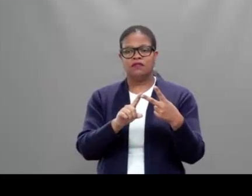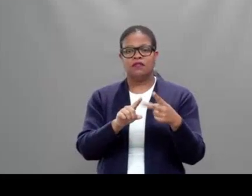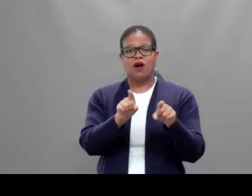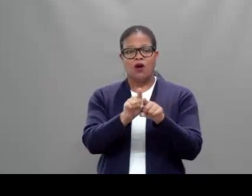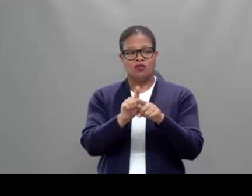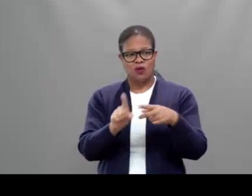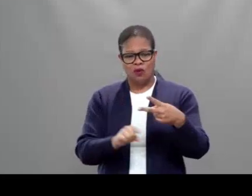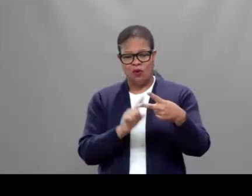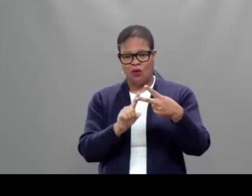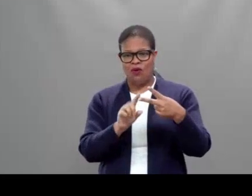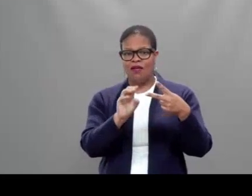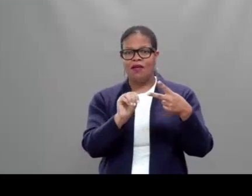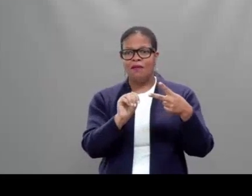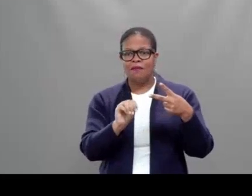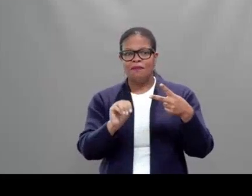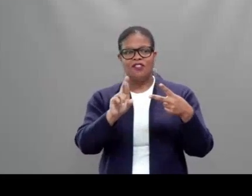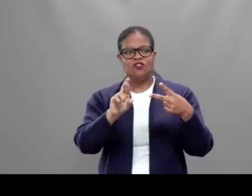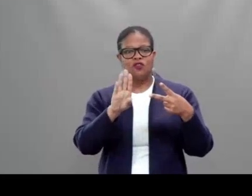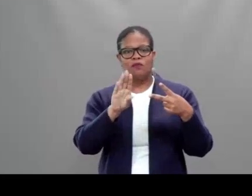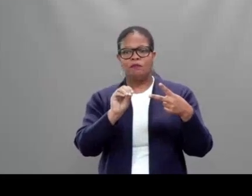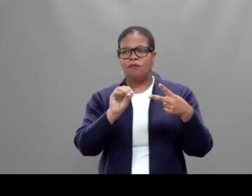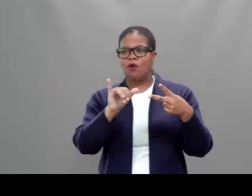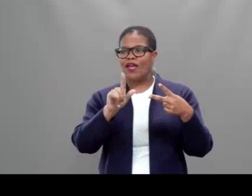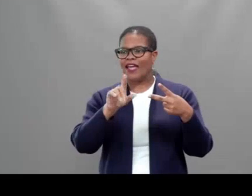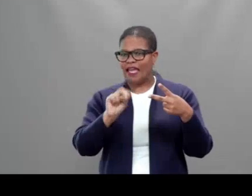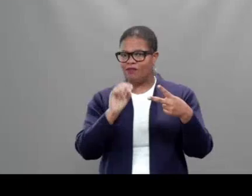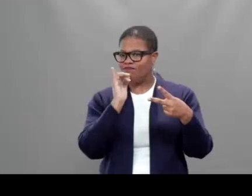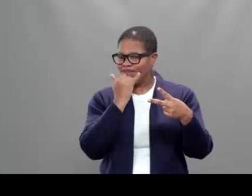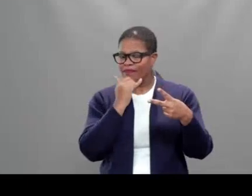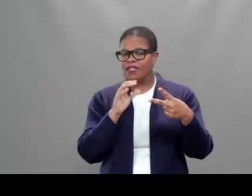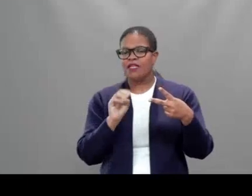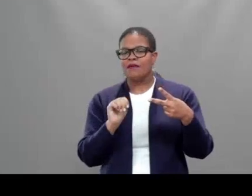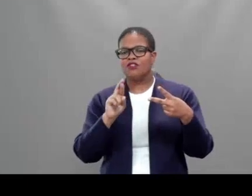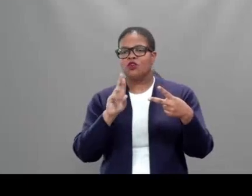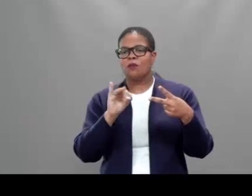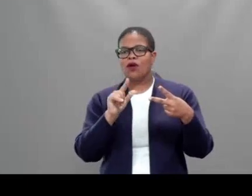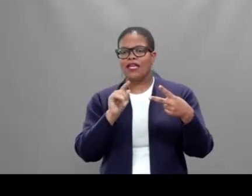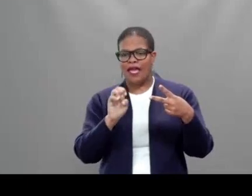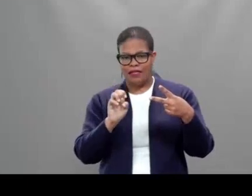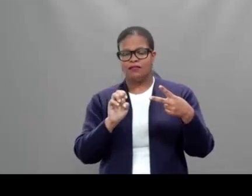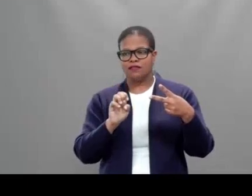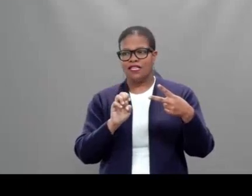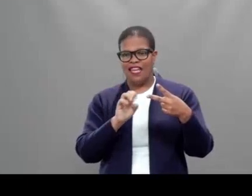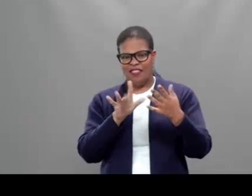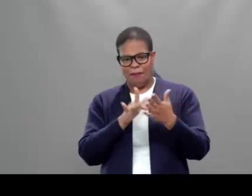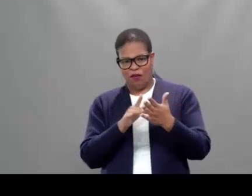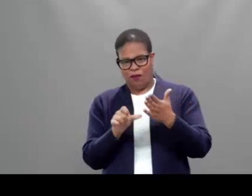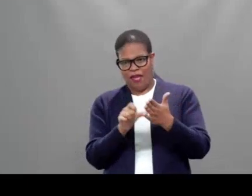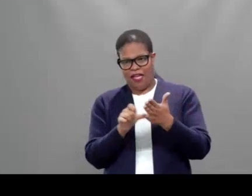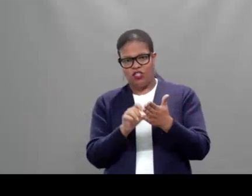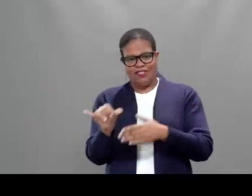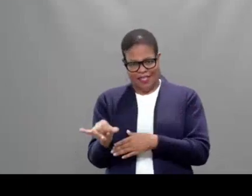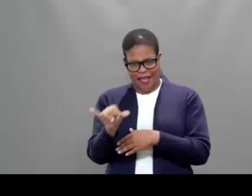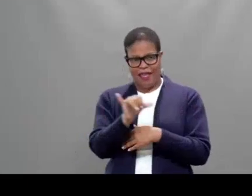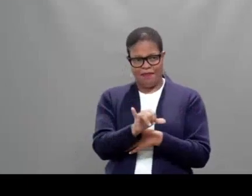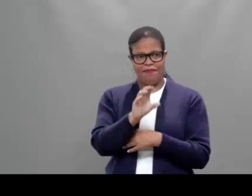Mr. Boykin, it should read Mr. Boyette, and then on the next page, it should read Mr. Boyette.